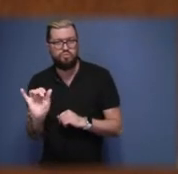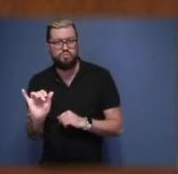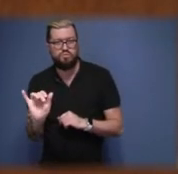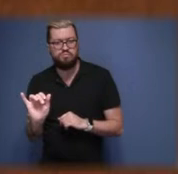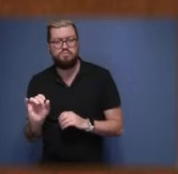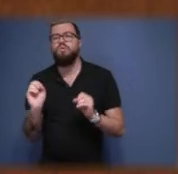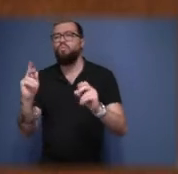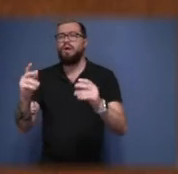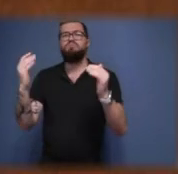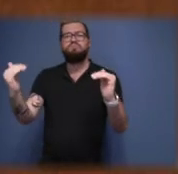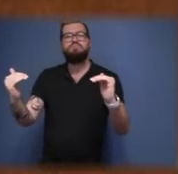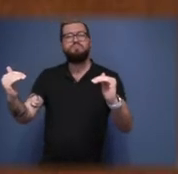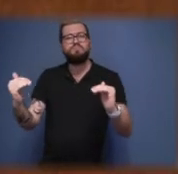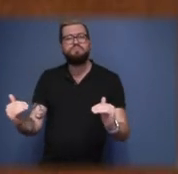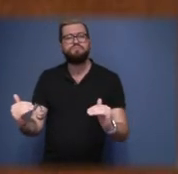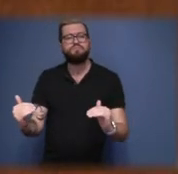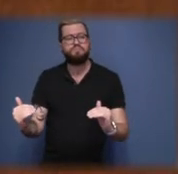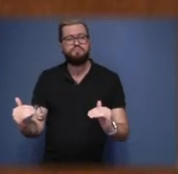Okay.